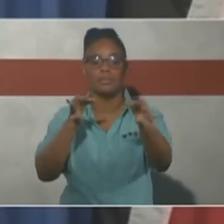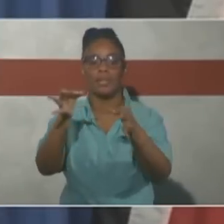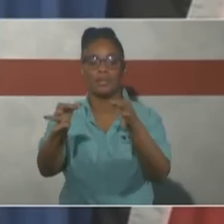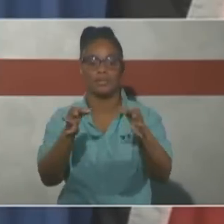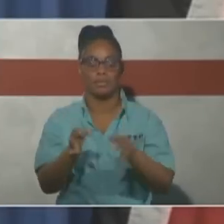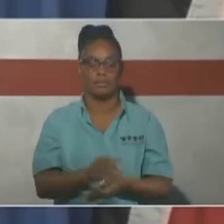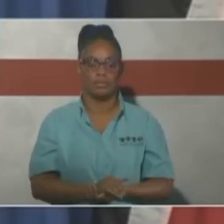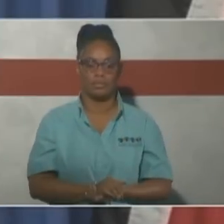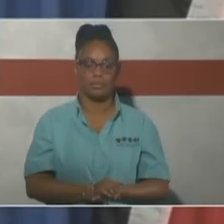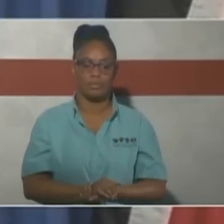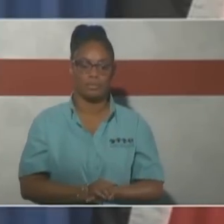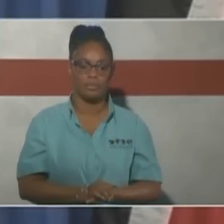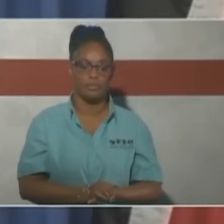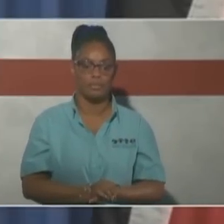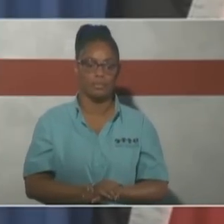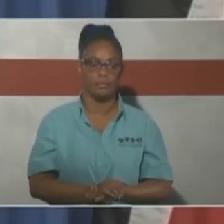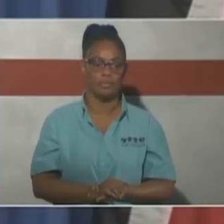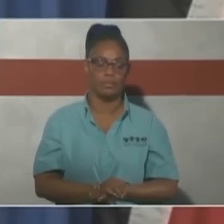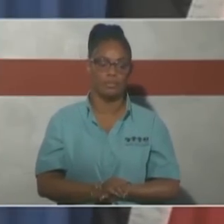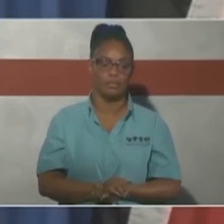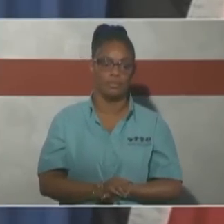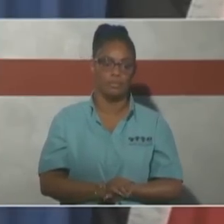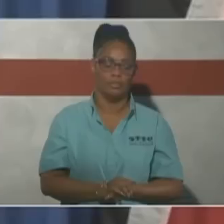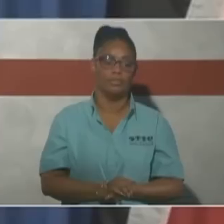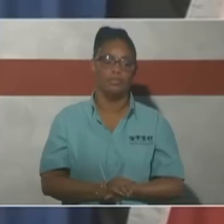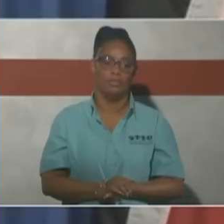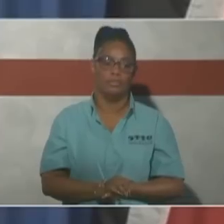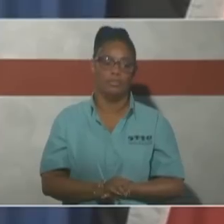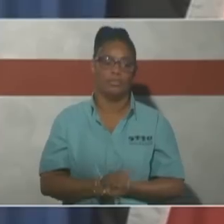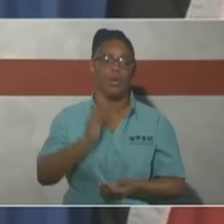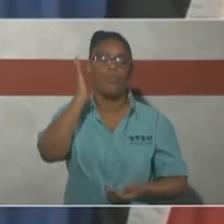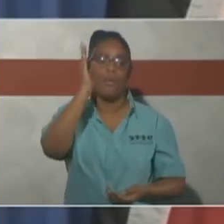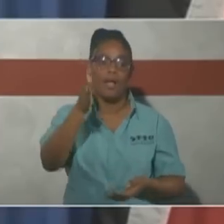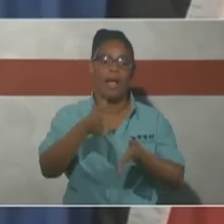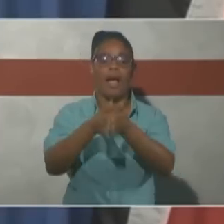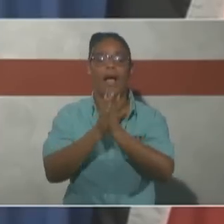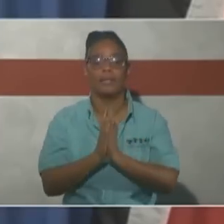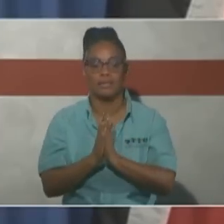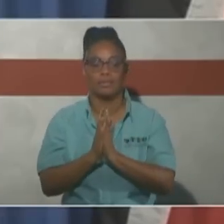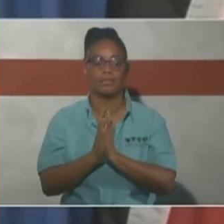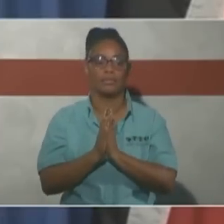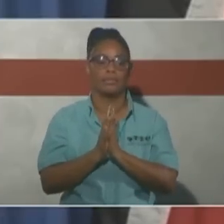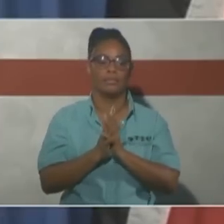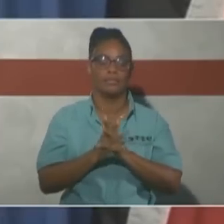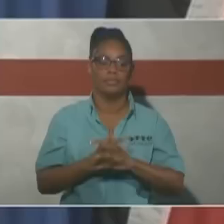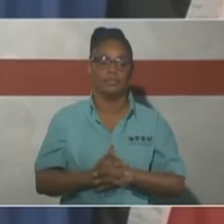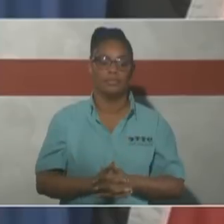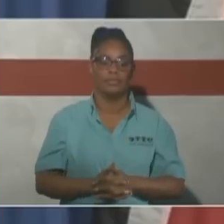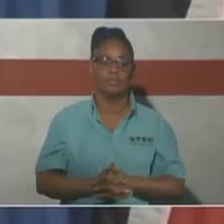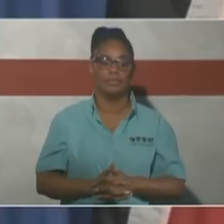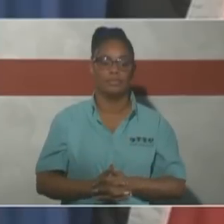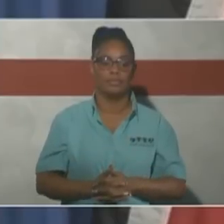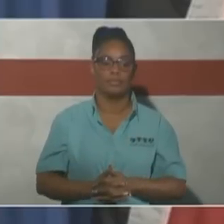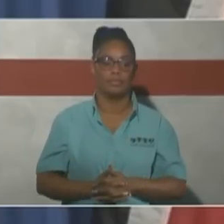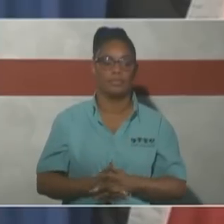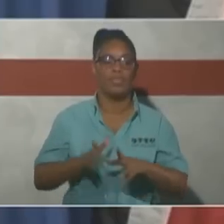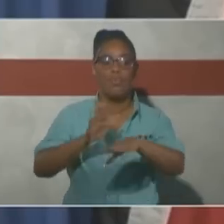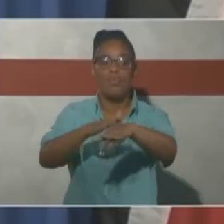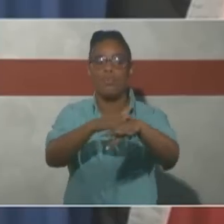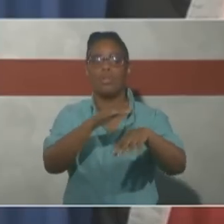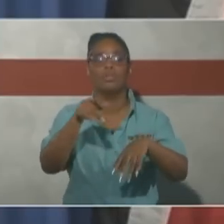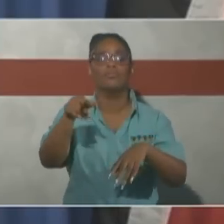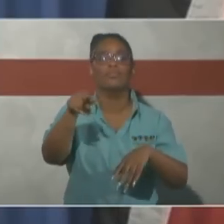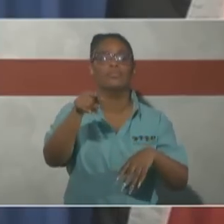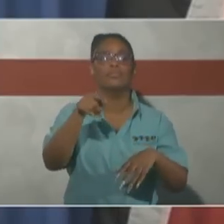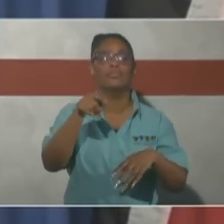minister to indicate what are the requests we're making of the population. I might do it myself, as a matter of fact, because if I